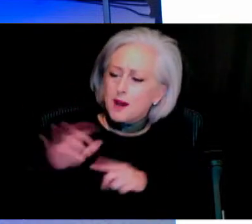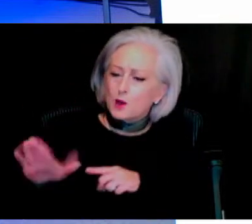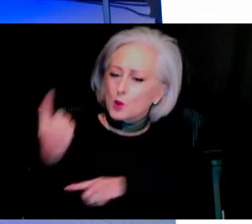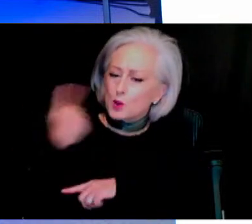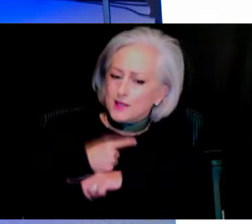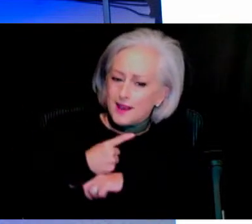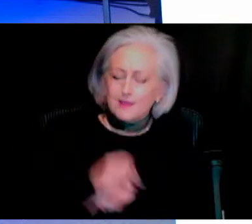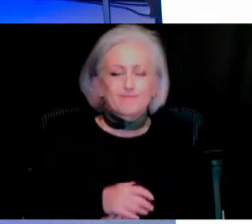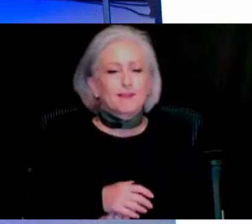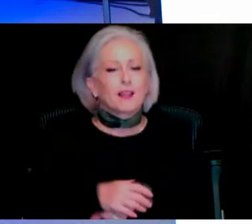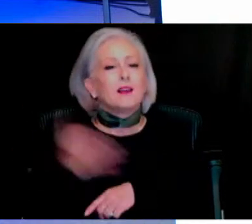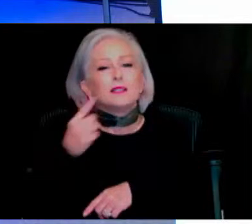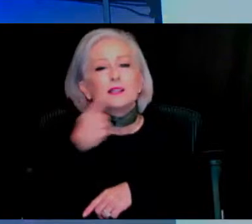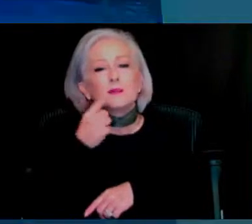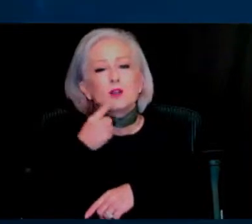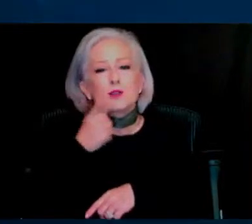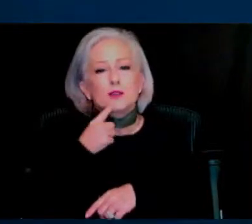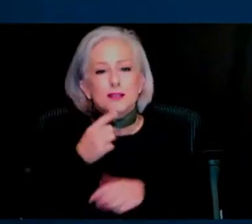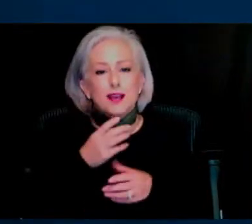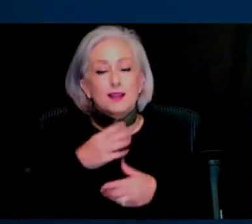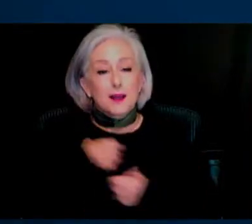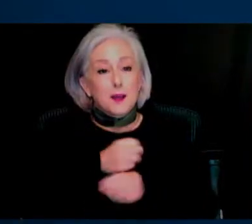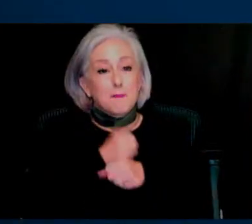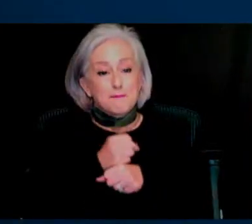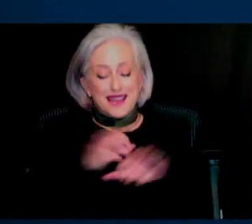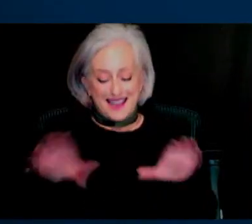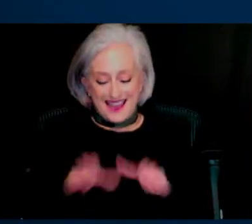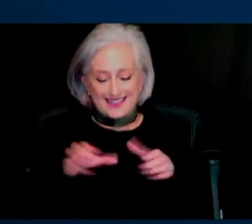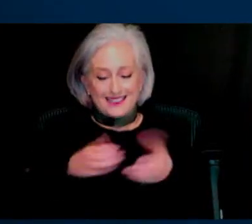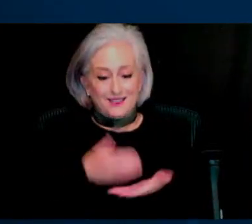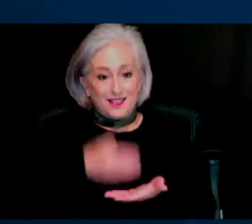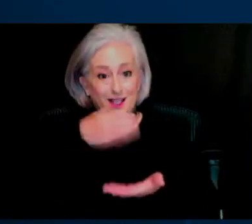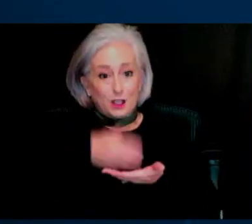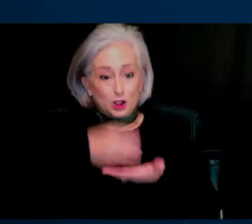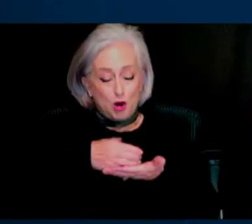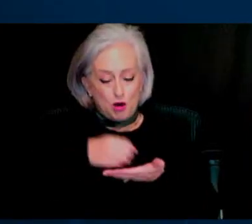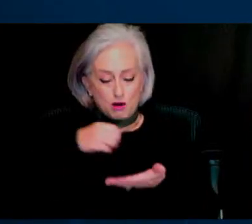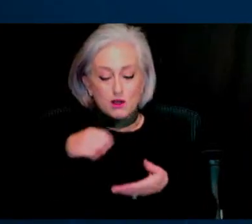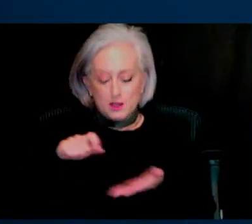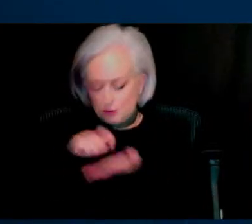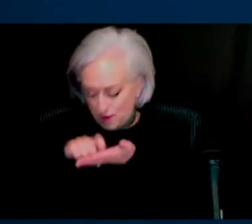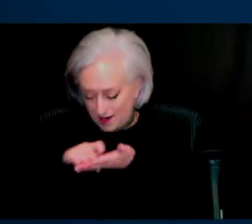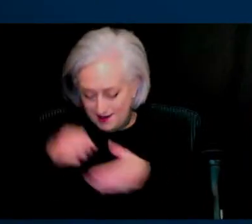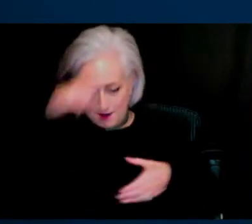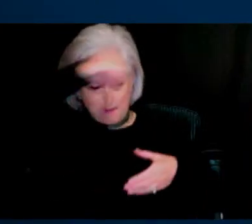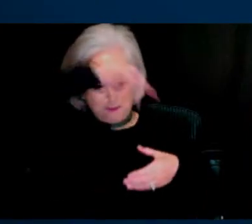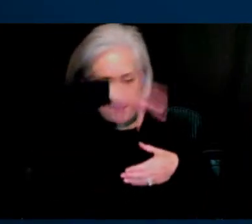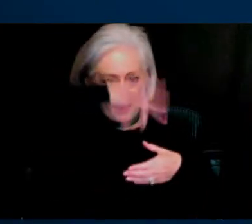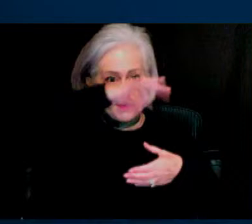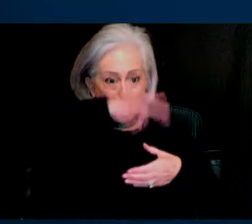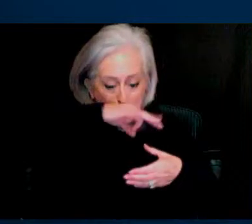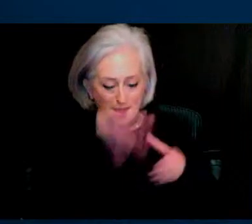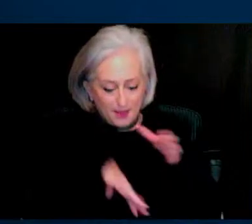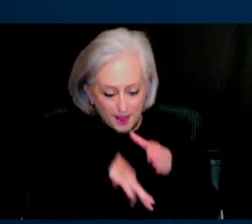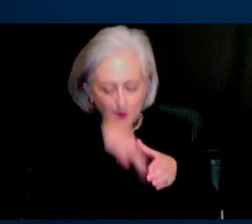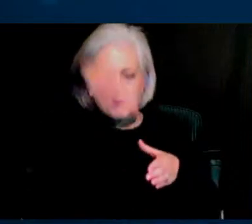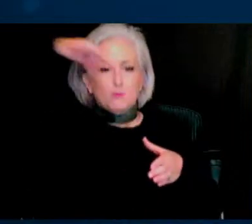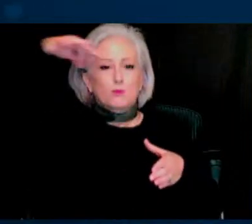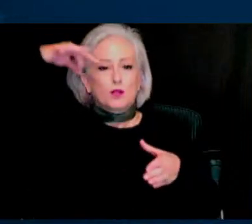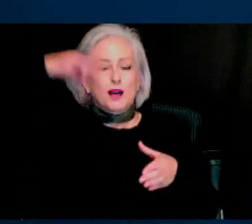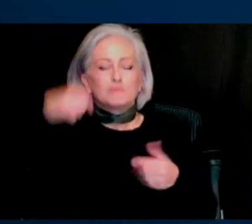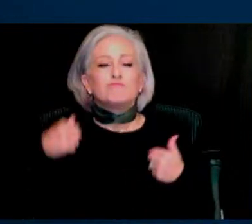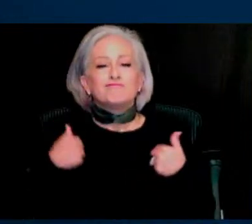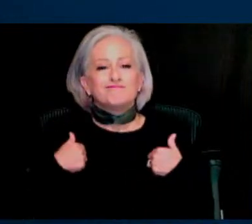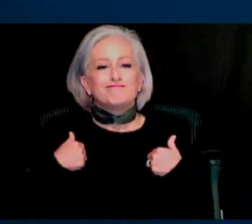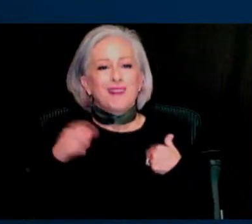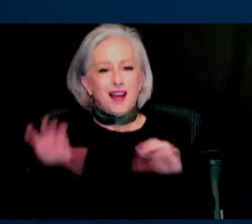an activity jar and putting different ideas into a jar and then pull them out. And I have done this with a group of girlfriends, so